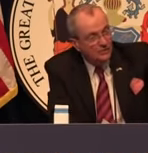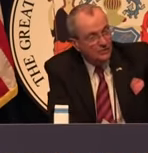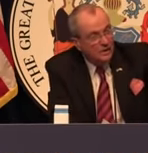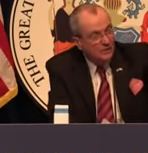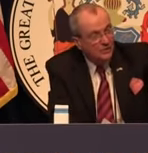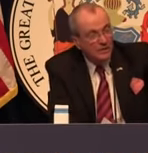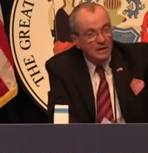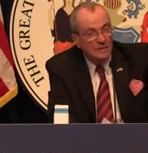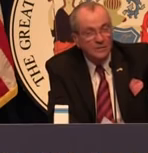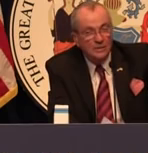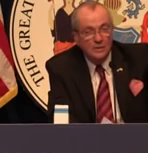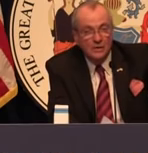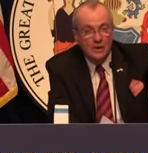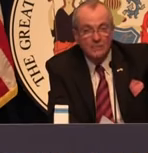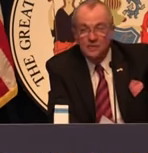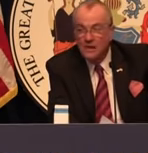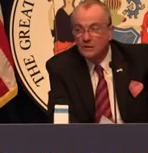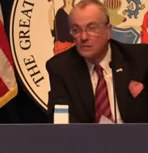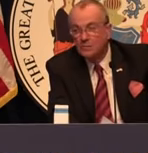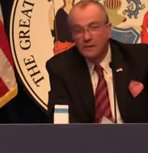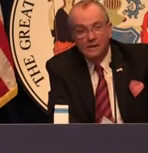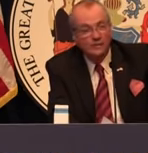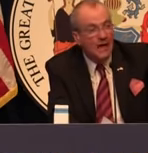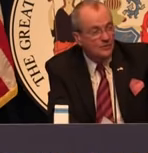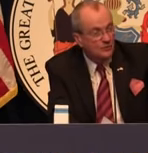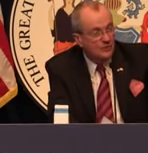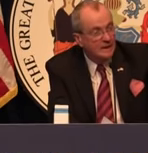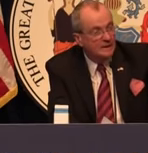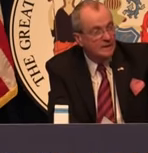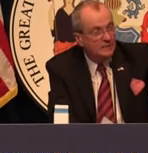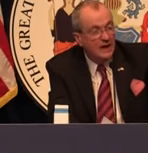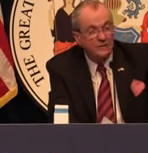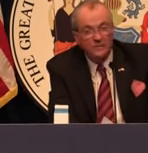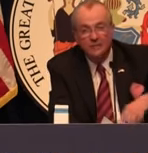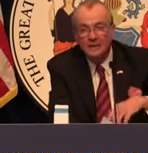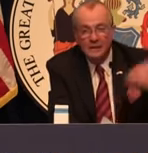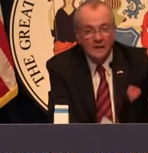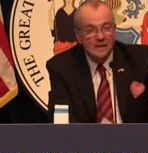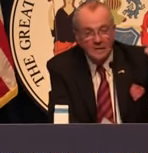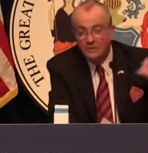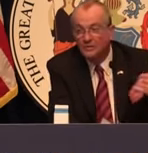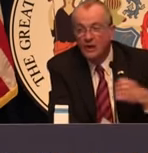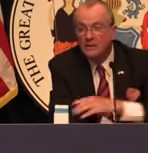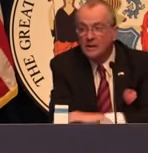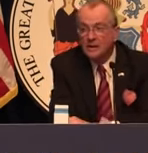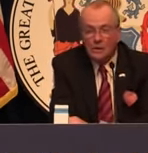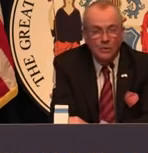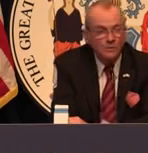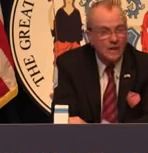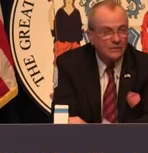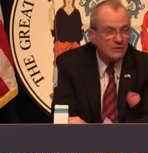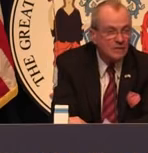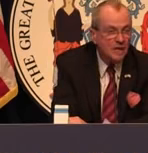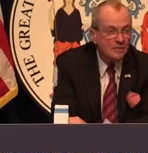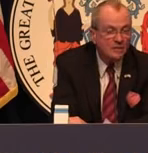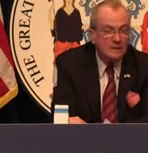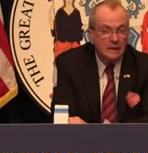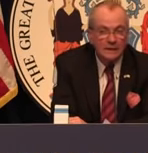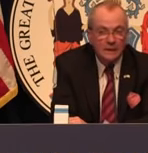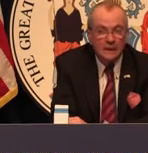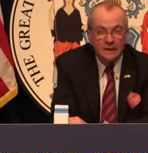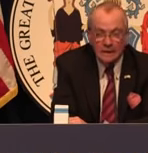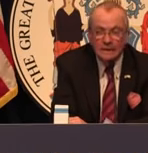latter is sort of lumped in with a couple of other big players, AstraZeneca and Pfizer, and then not too far behind our own Johnson &